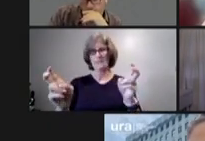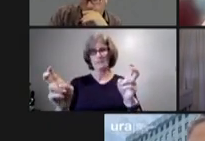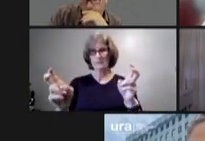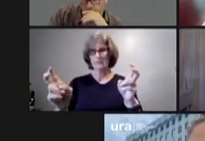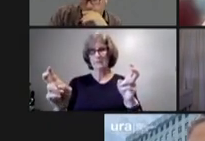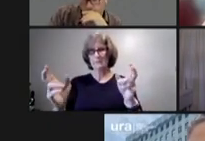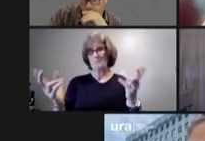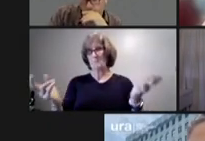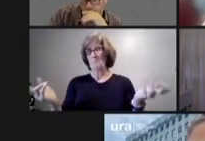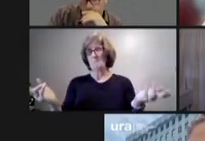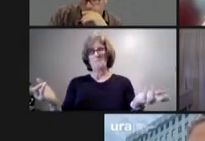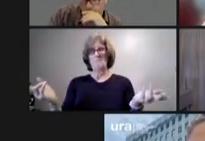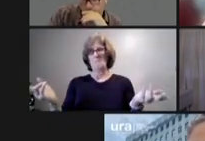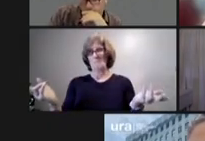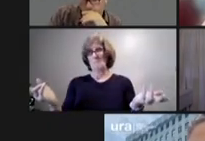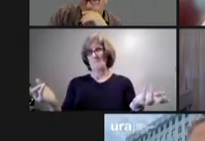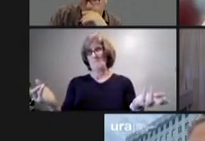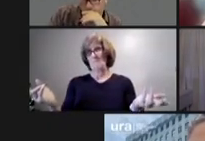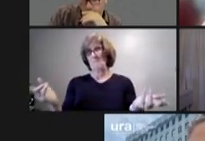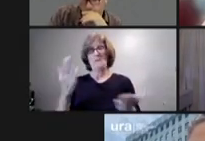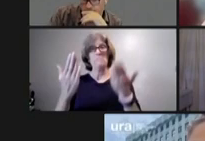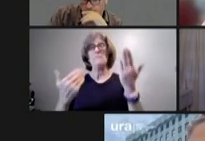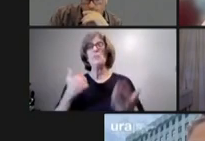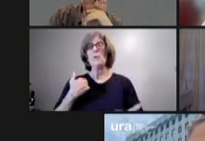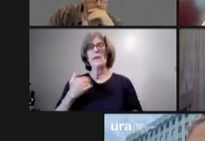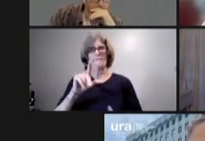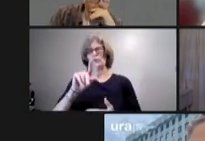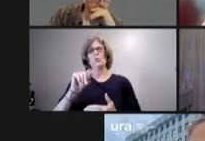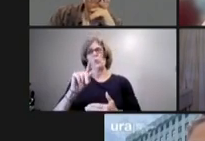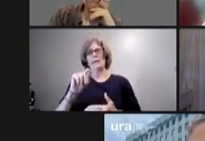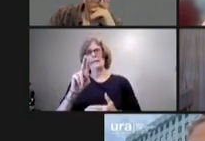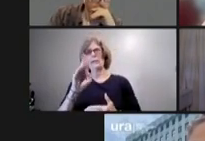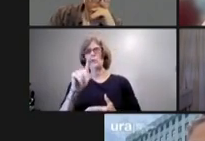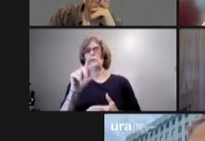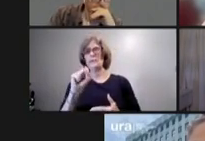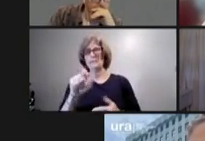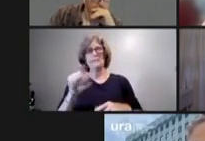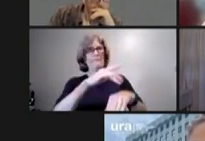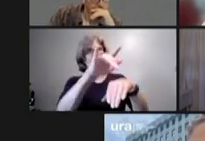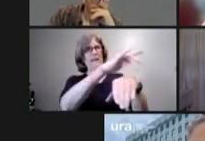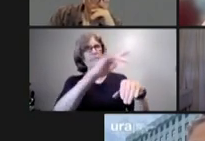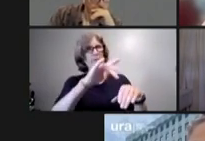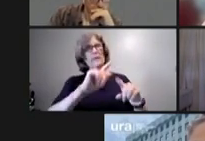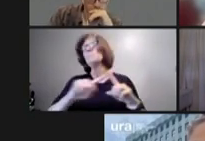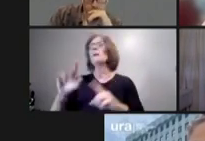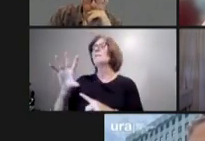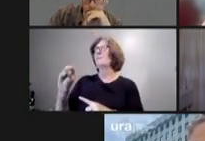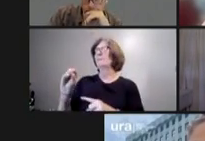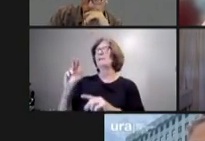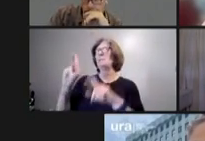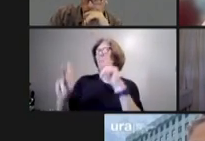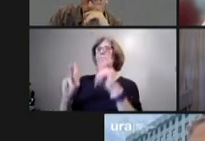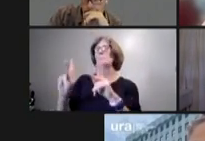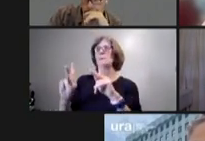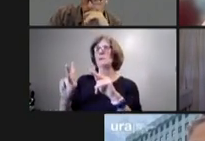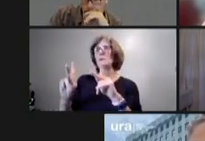have, 20 units that are over accessible, but then we have 50 people that are waiting for